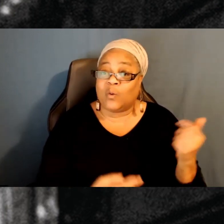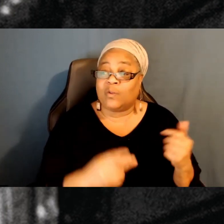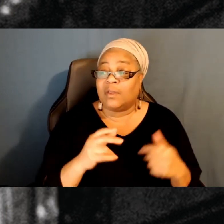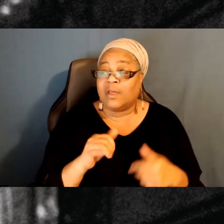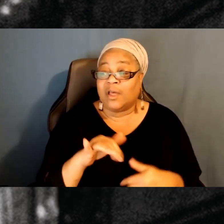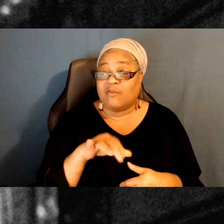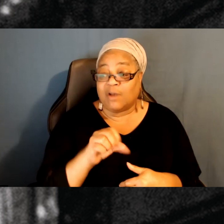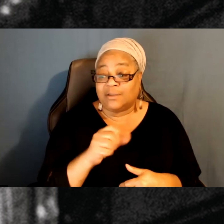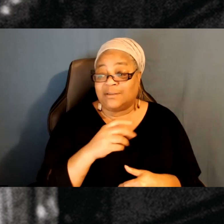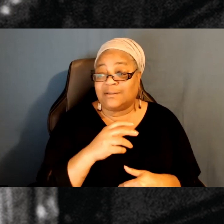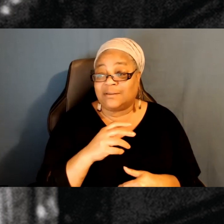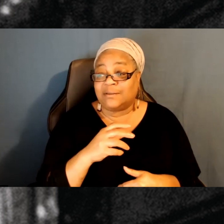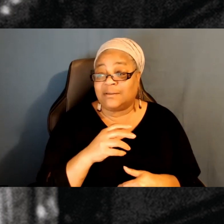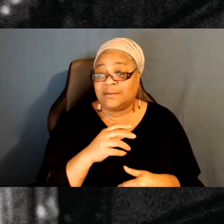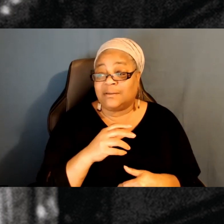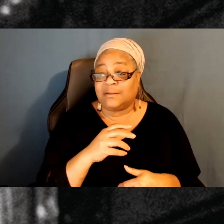and to